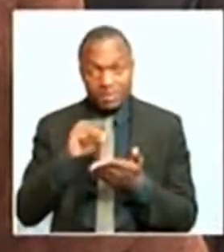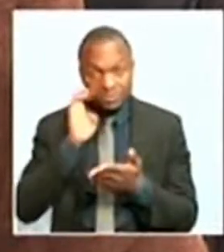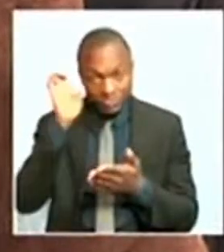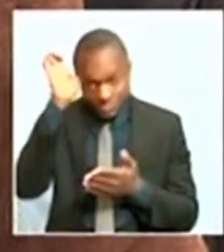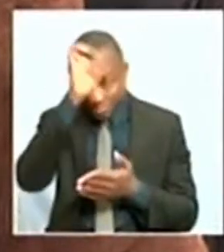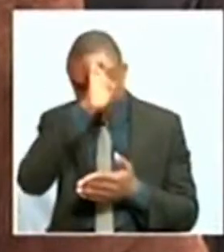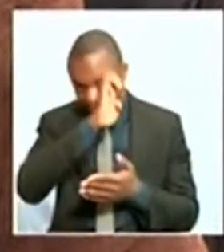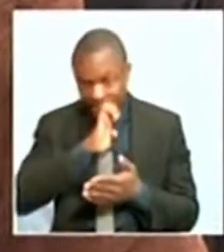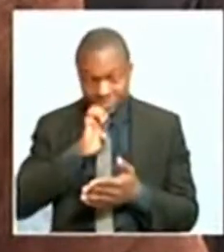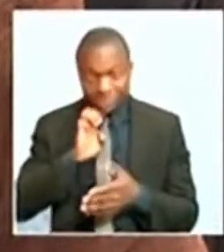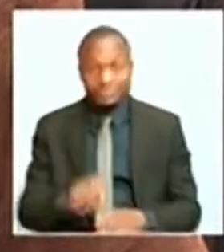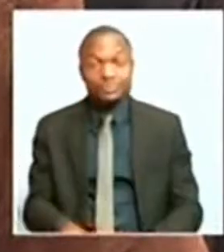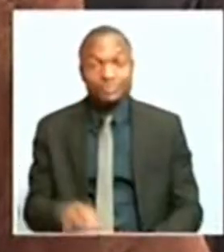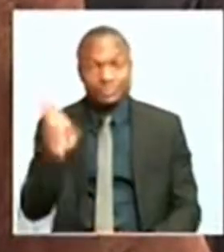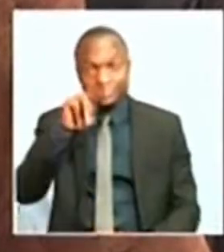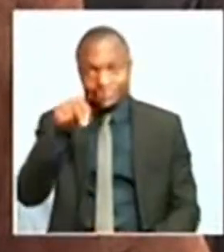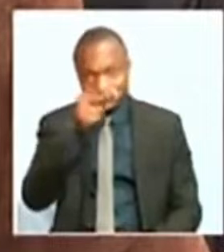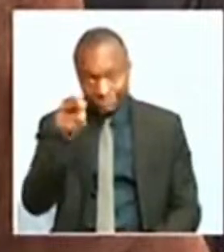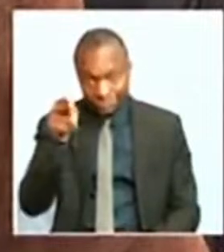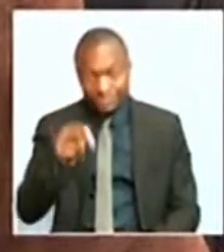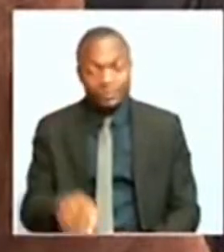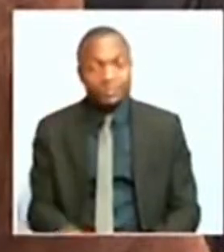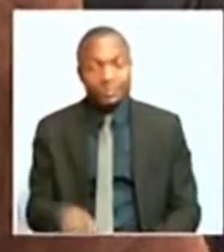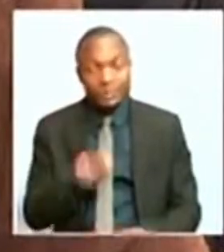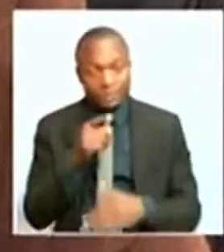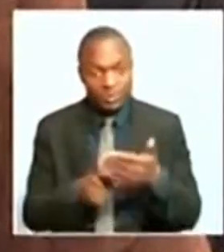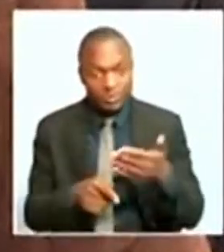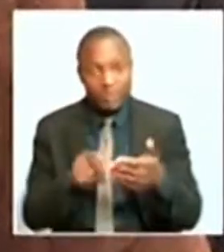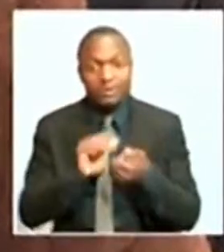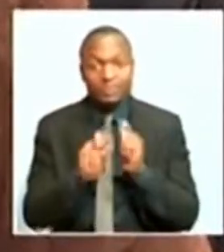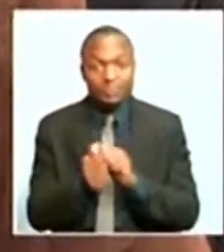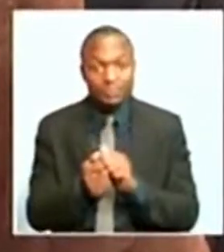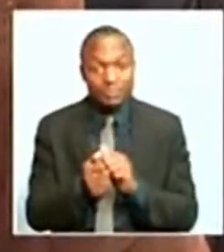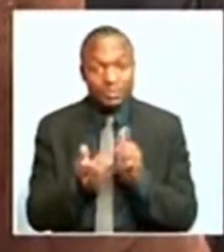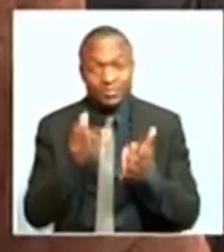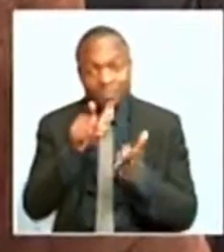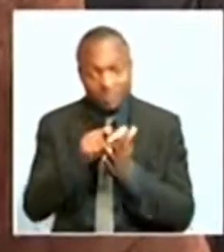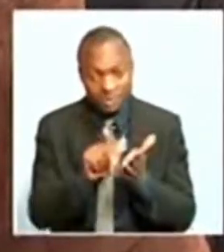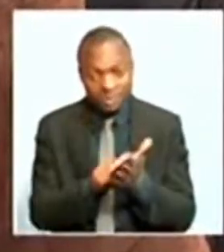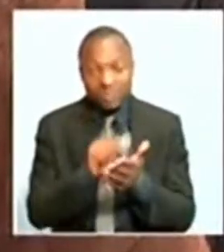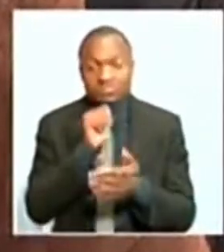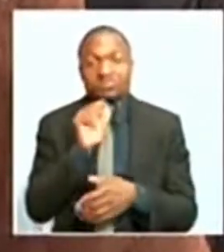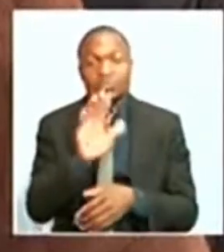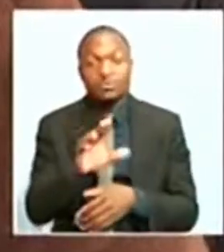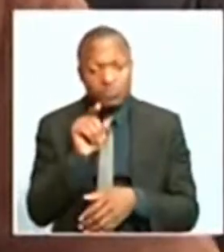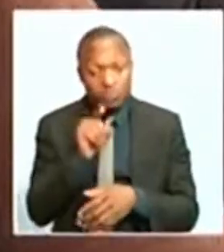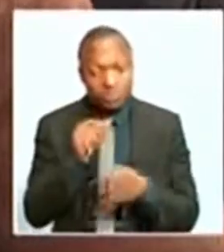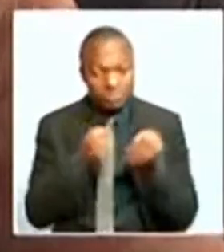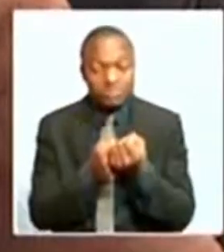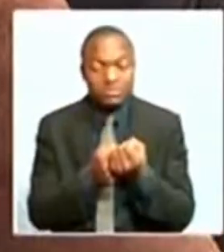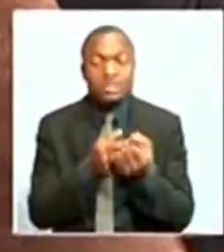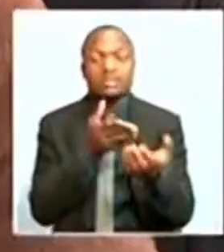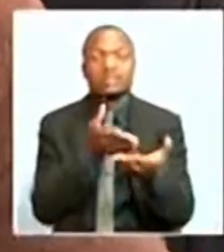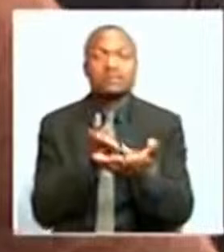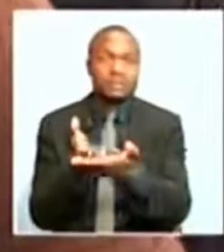up? Is it because of the legal framework that is not there for you to fund such such